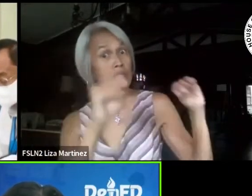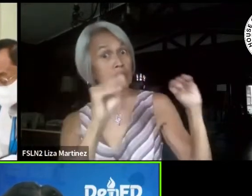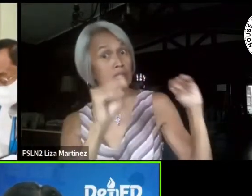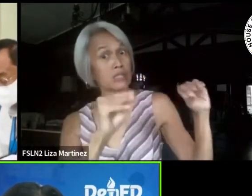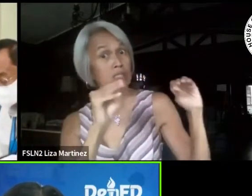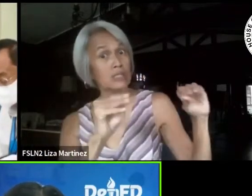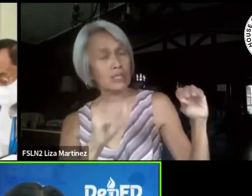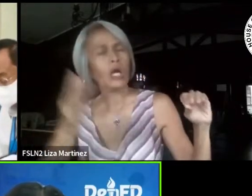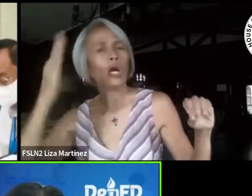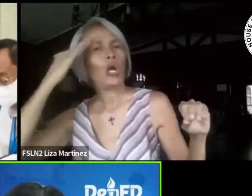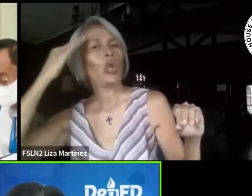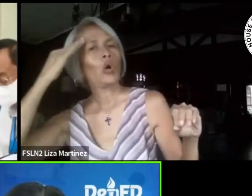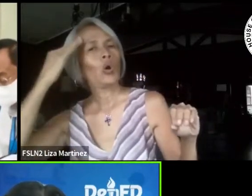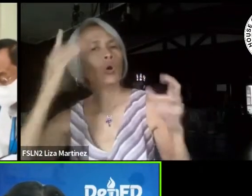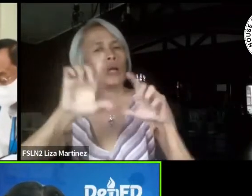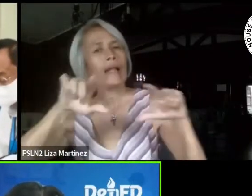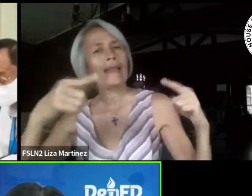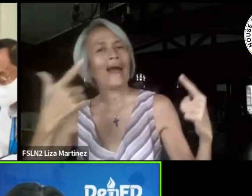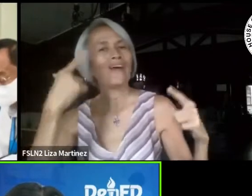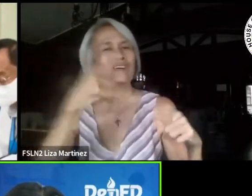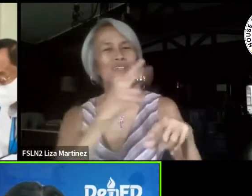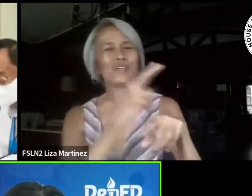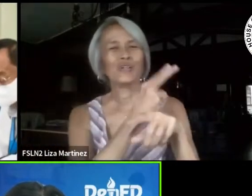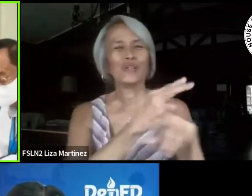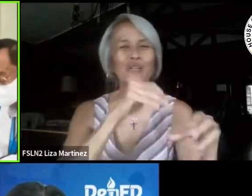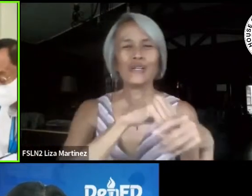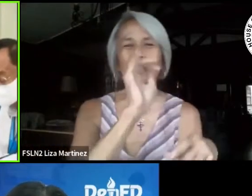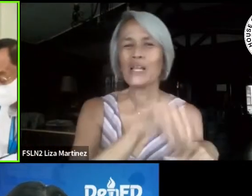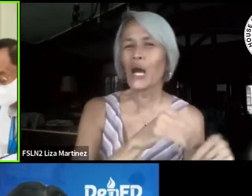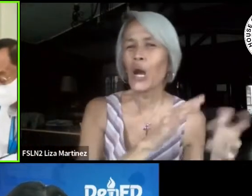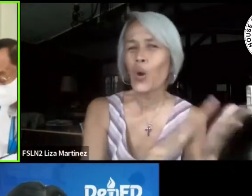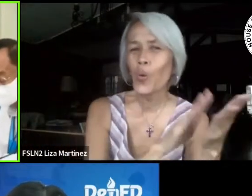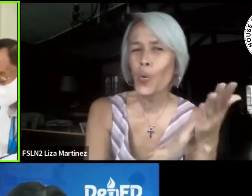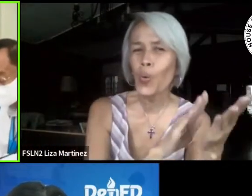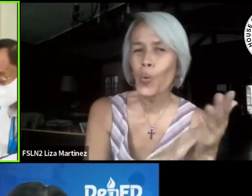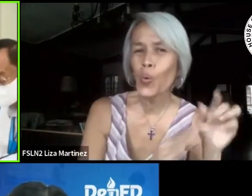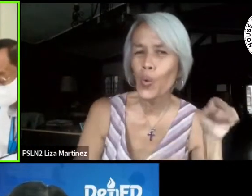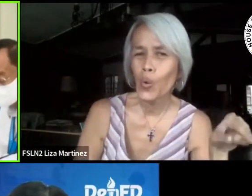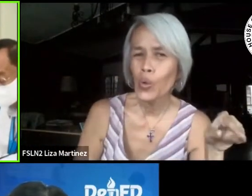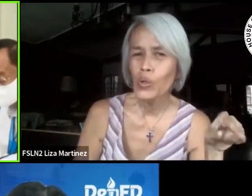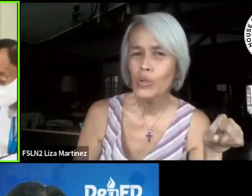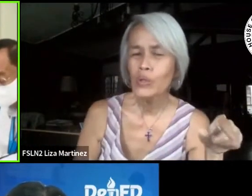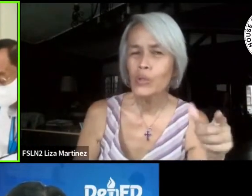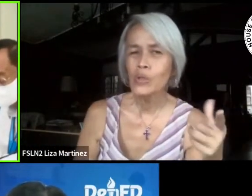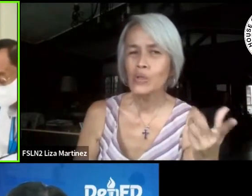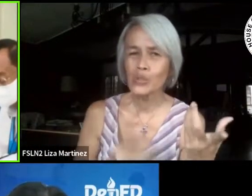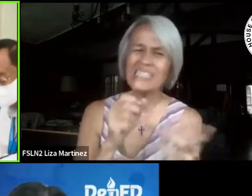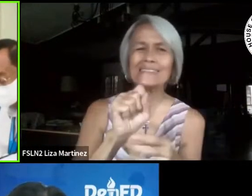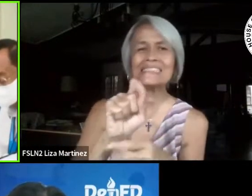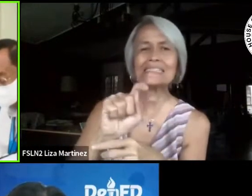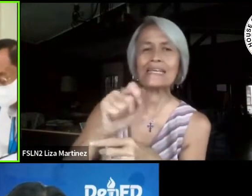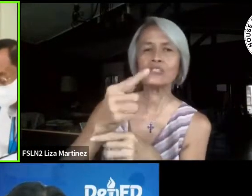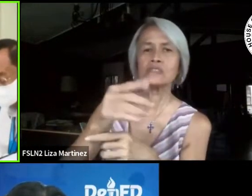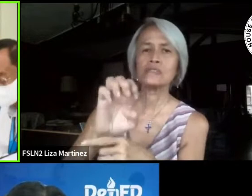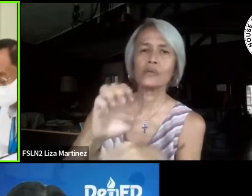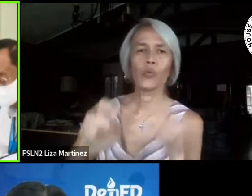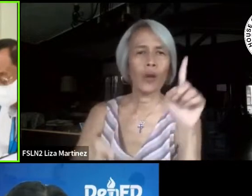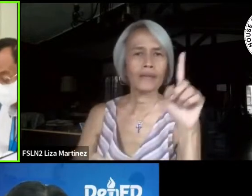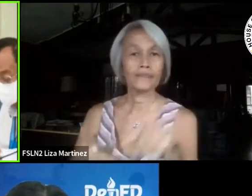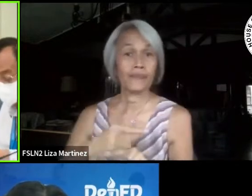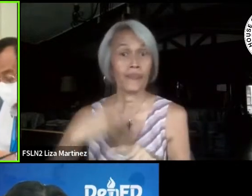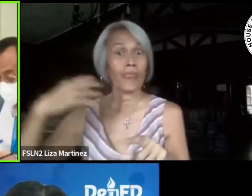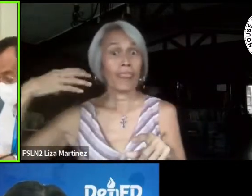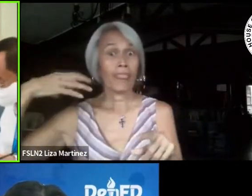yung language po yun. Ma'am Torio, paano kung... Particularly sa stage 1 po. Opo, ma'am Torio, paano